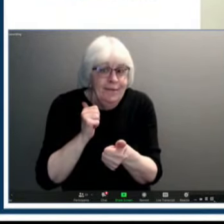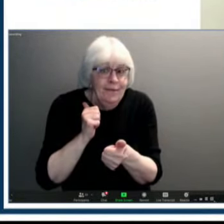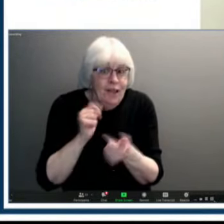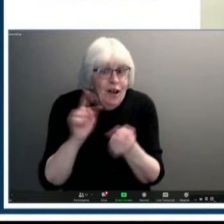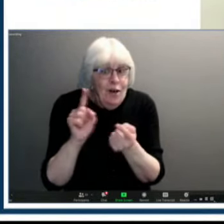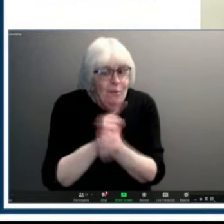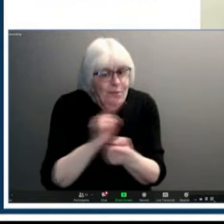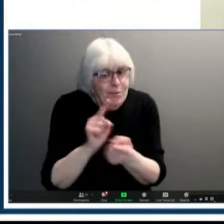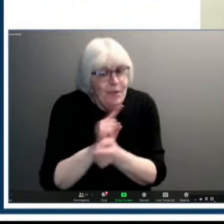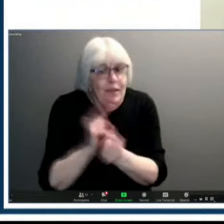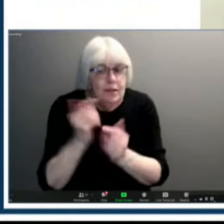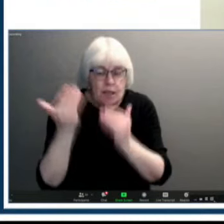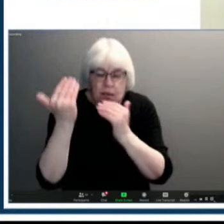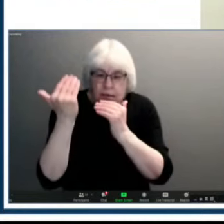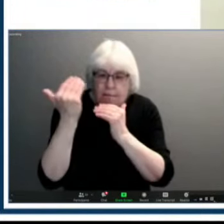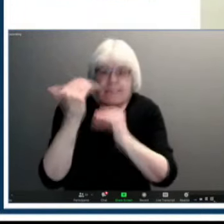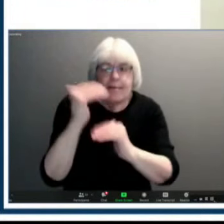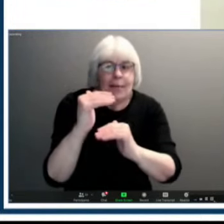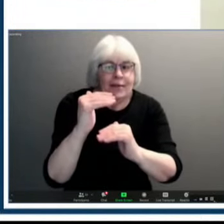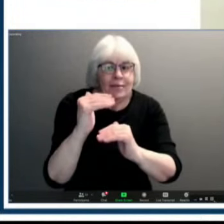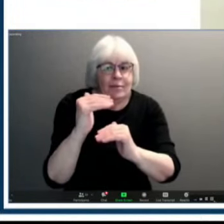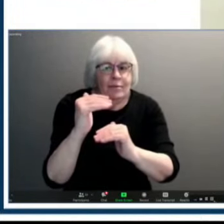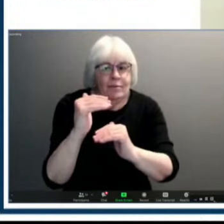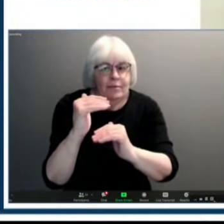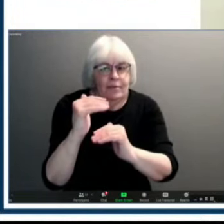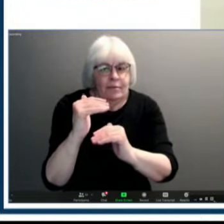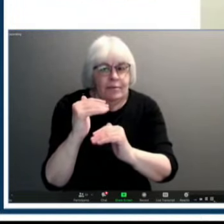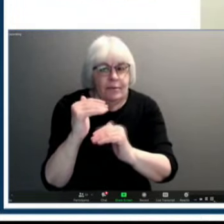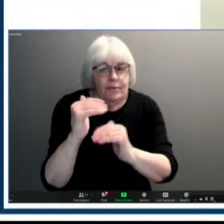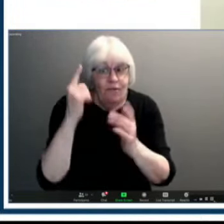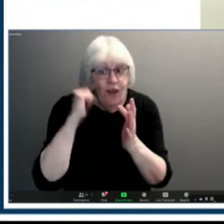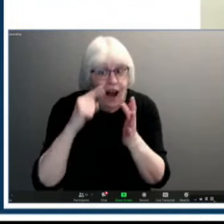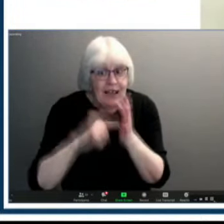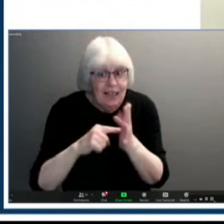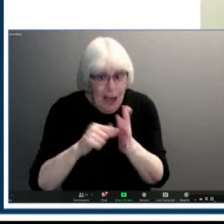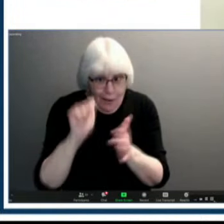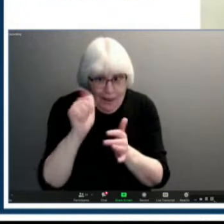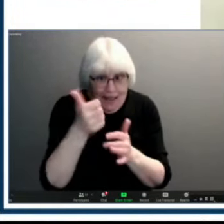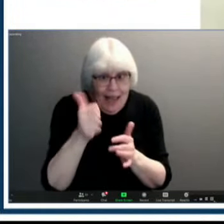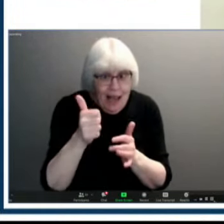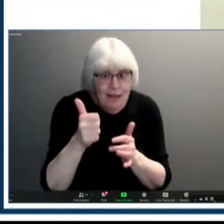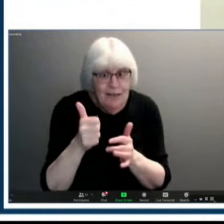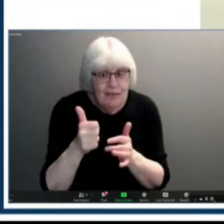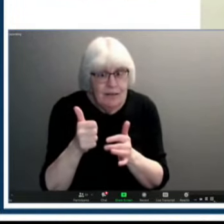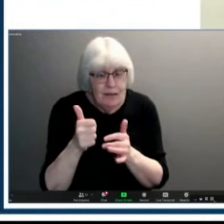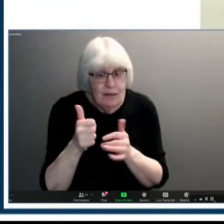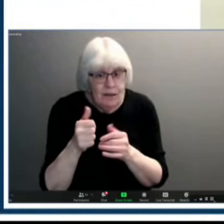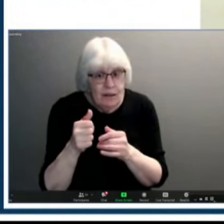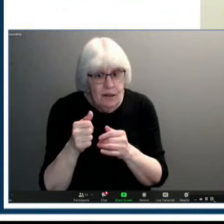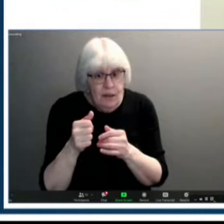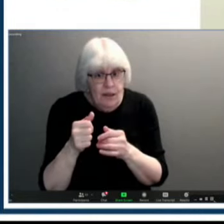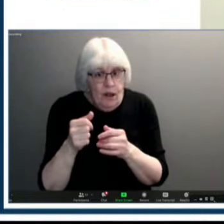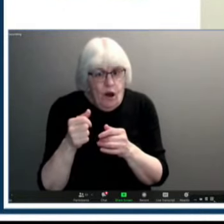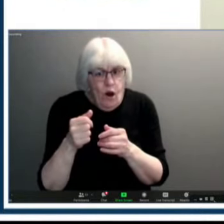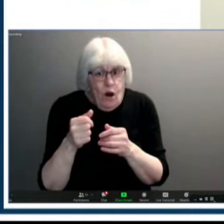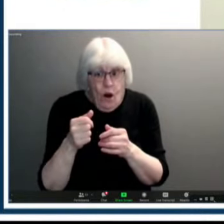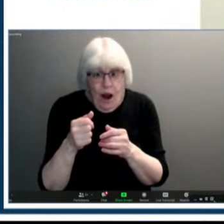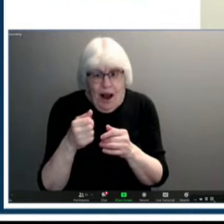10 in that example. That doesn't mean you have to go find 10 people, but